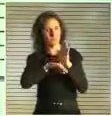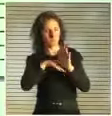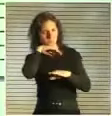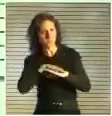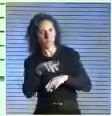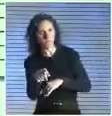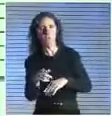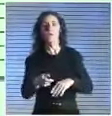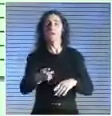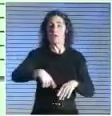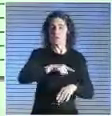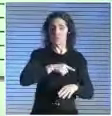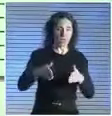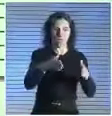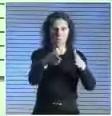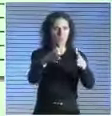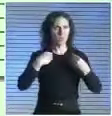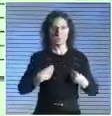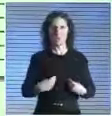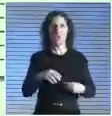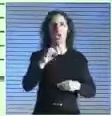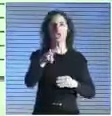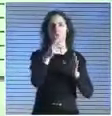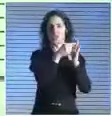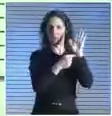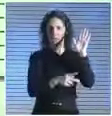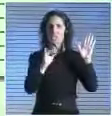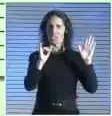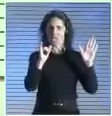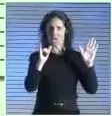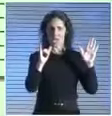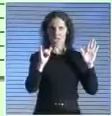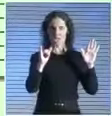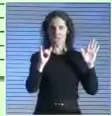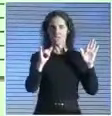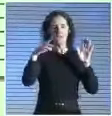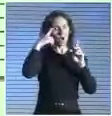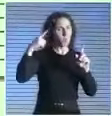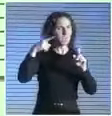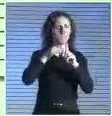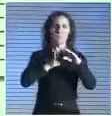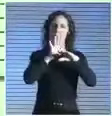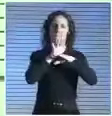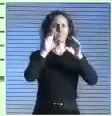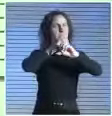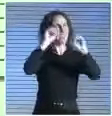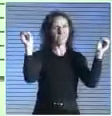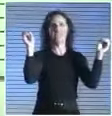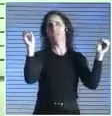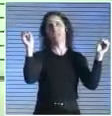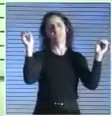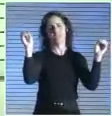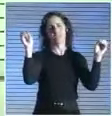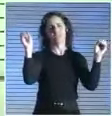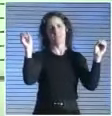eco label, to net zero and to net positive, which is what Glenn was talking about. So engaging the guest is essential. We give